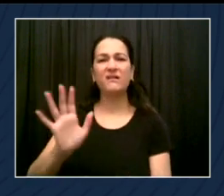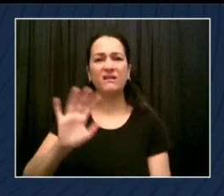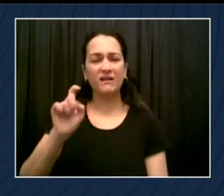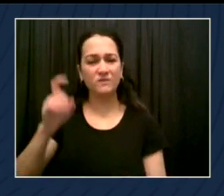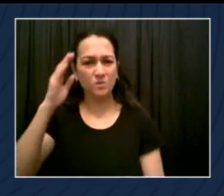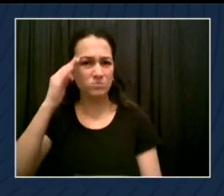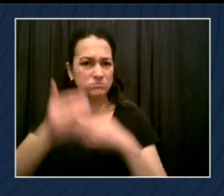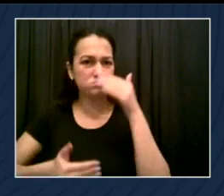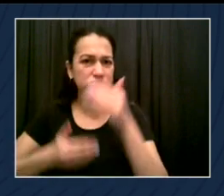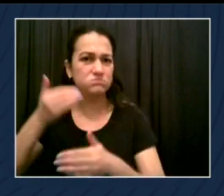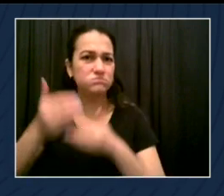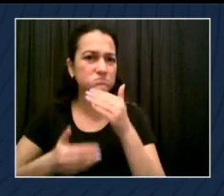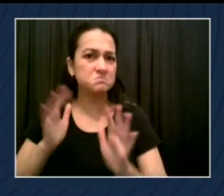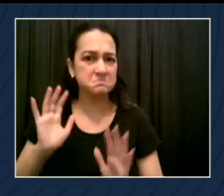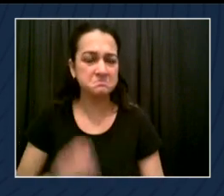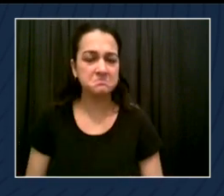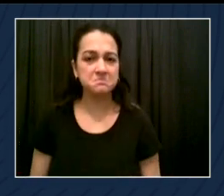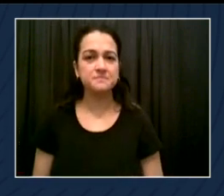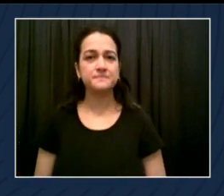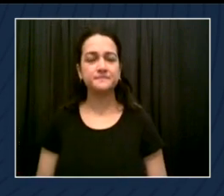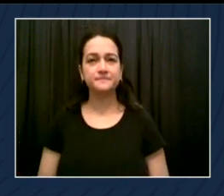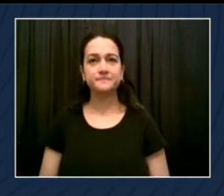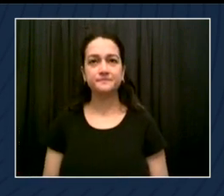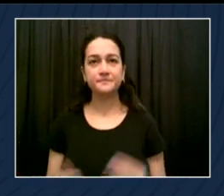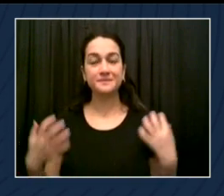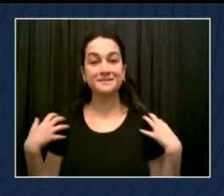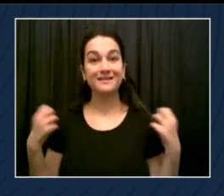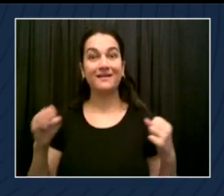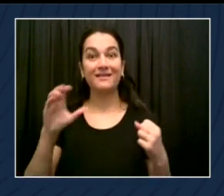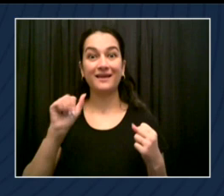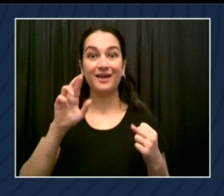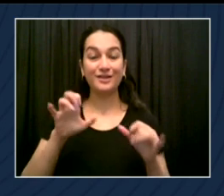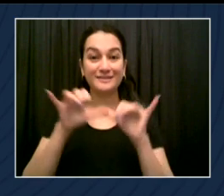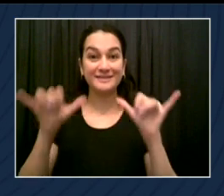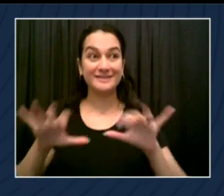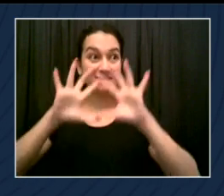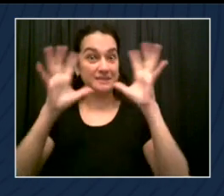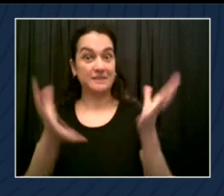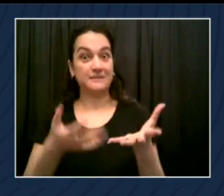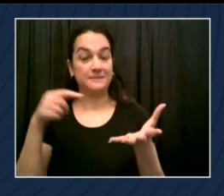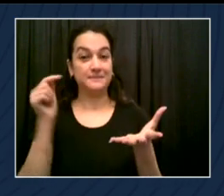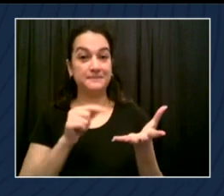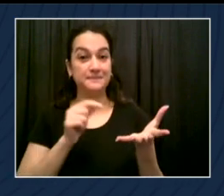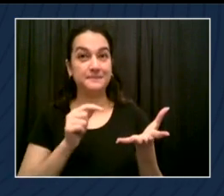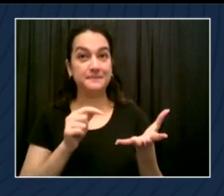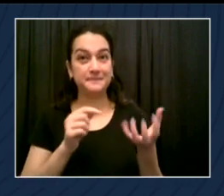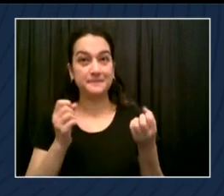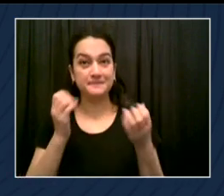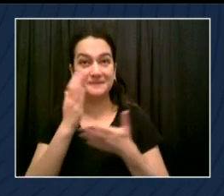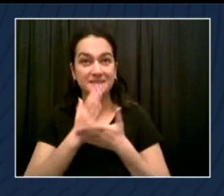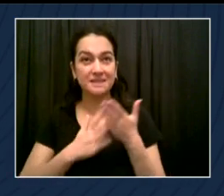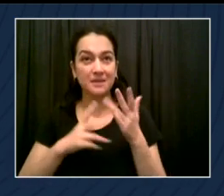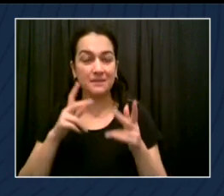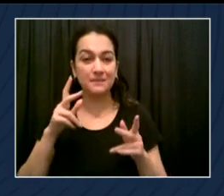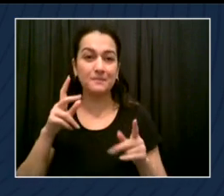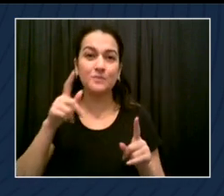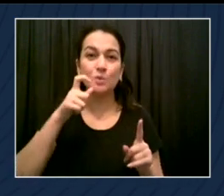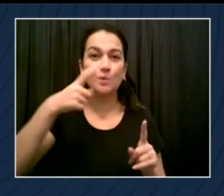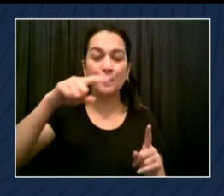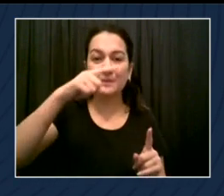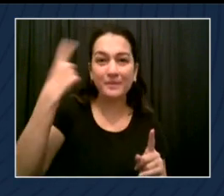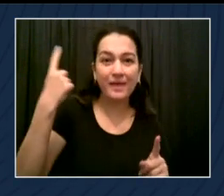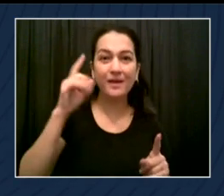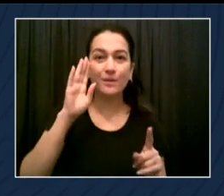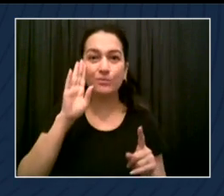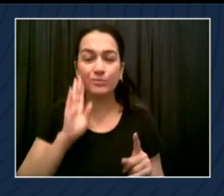trustworthy, especially when it comes to Black and brown communities in this country. And sadly, COVID and the vaccines